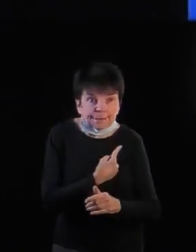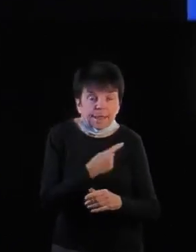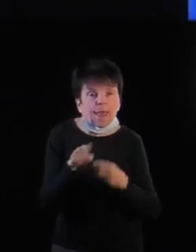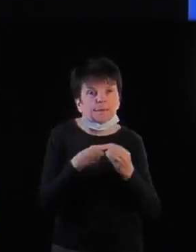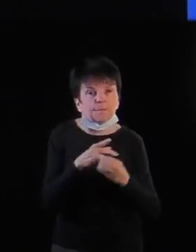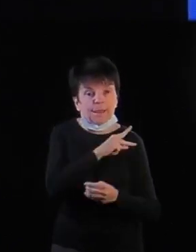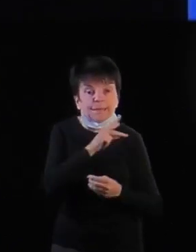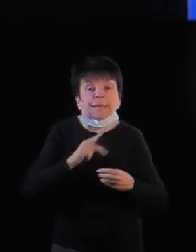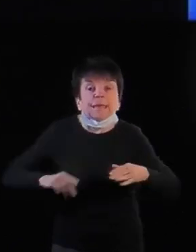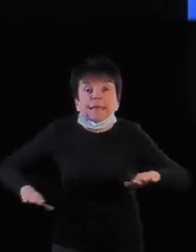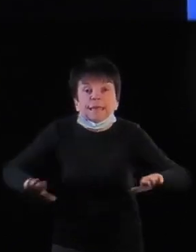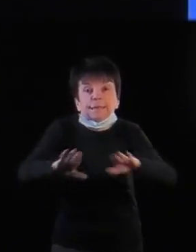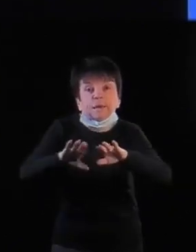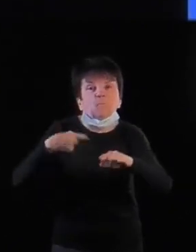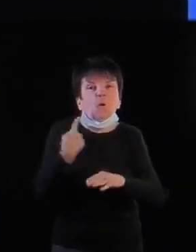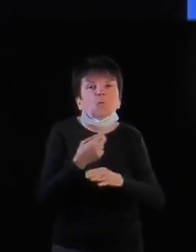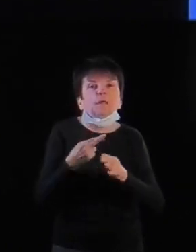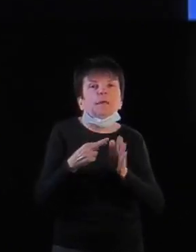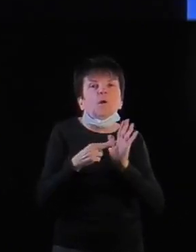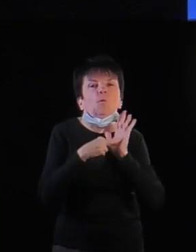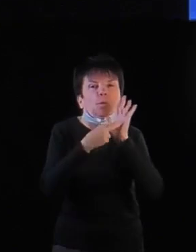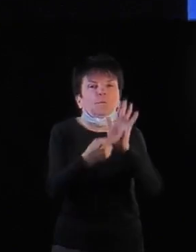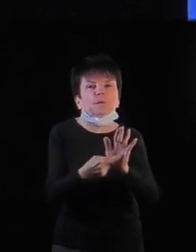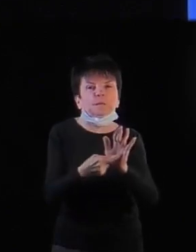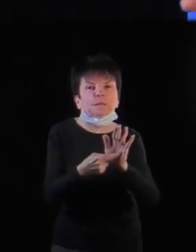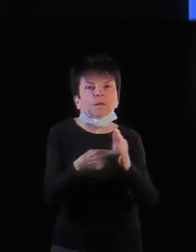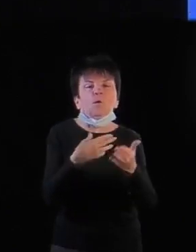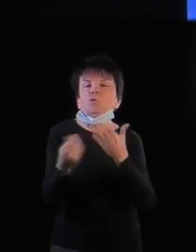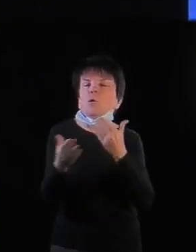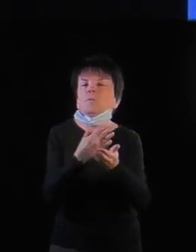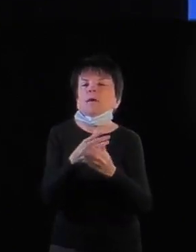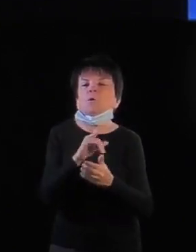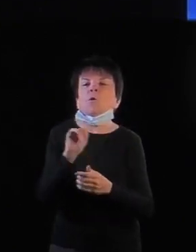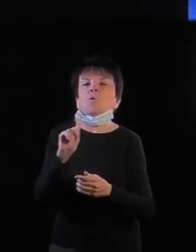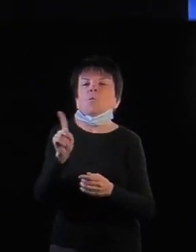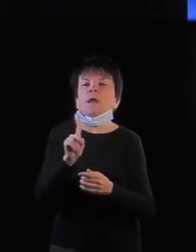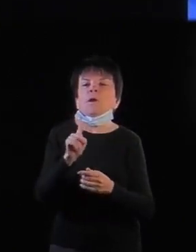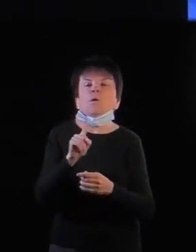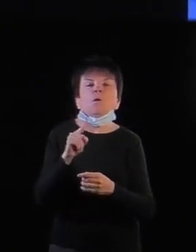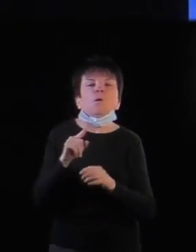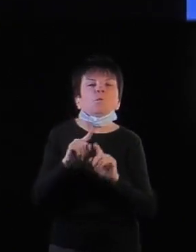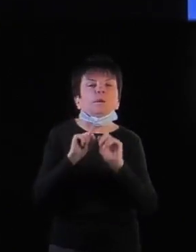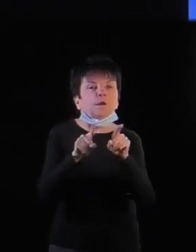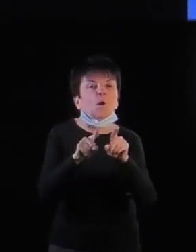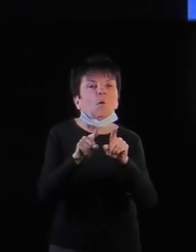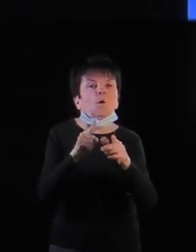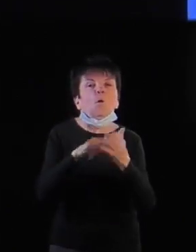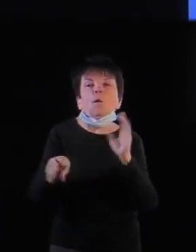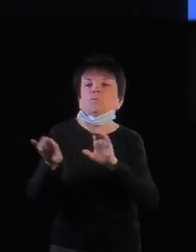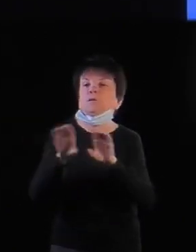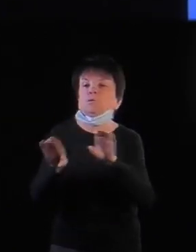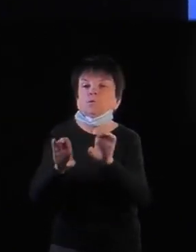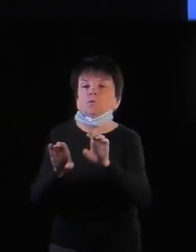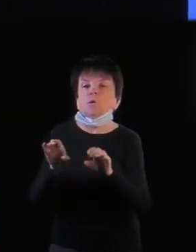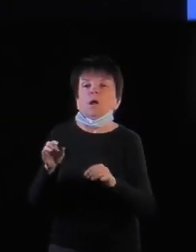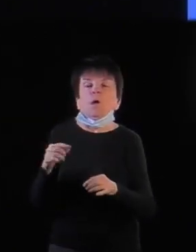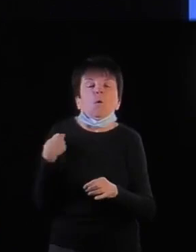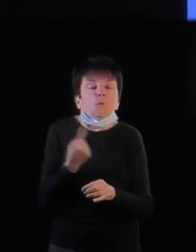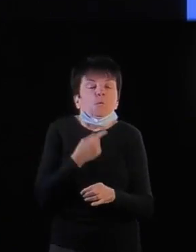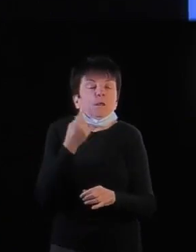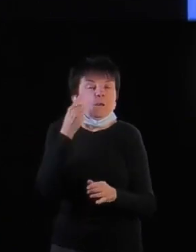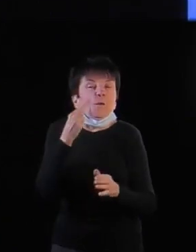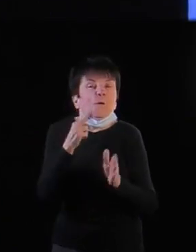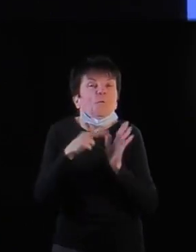go, we represent Jesus. The fact is that no matter where I go, no matter what I do, I represent